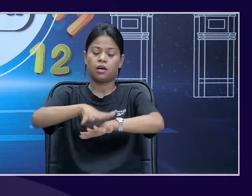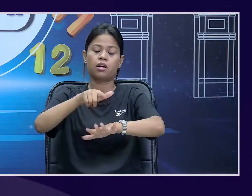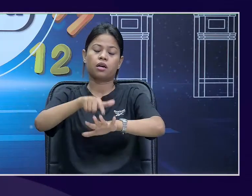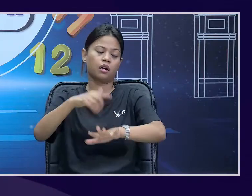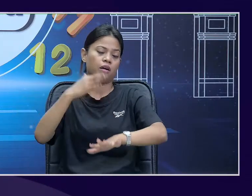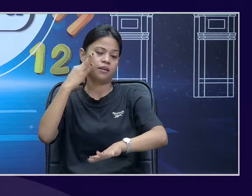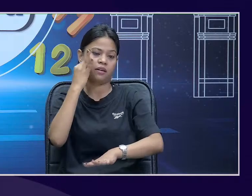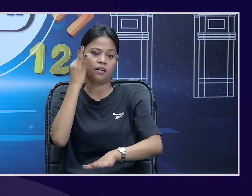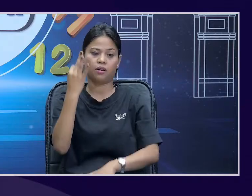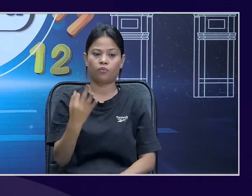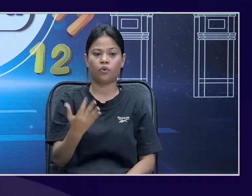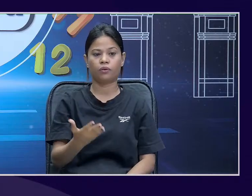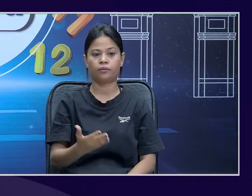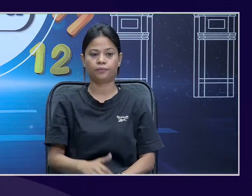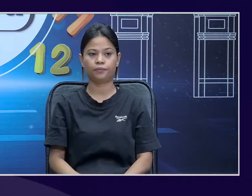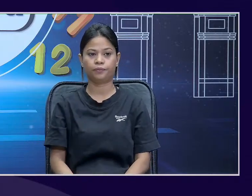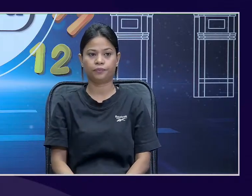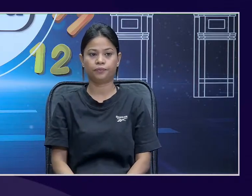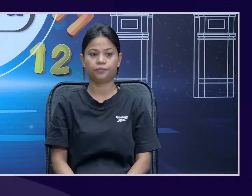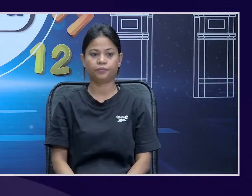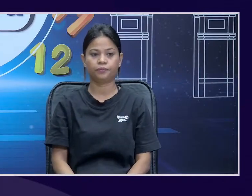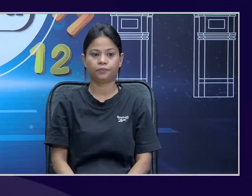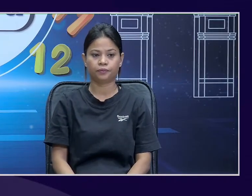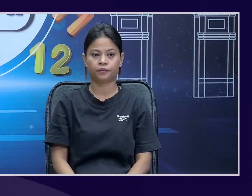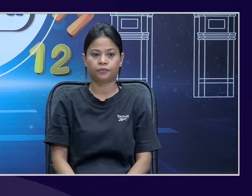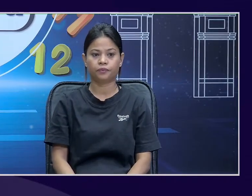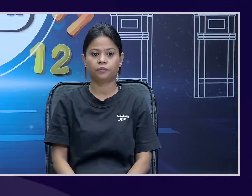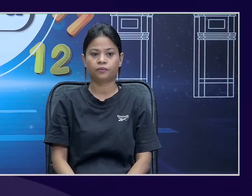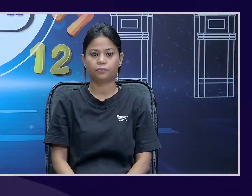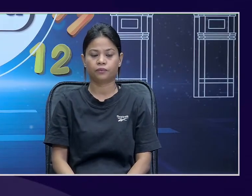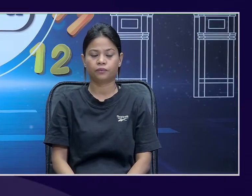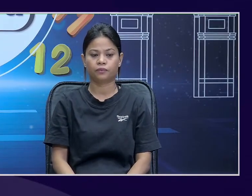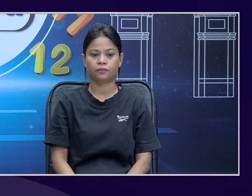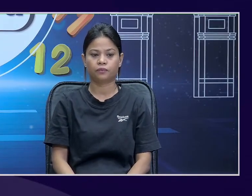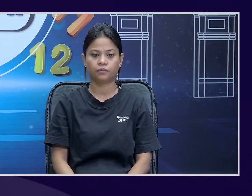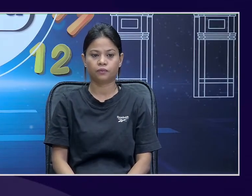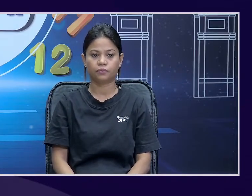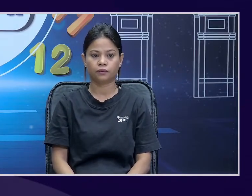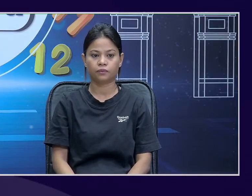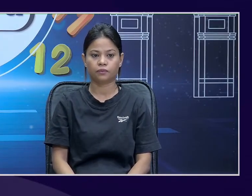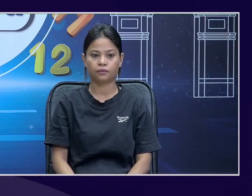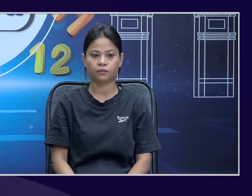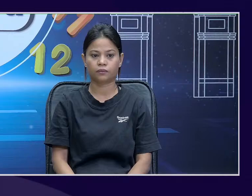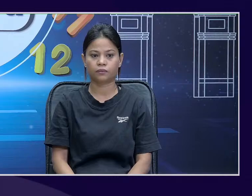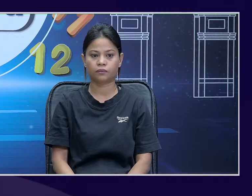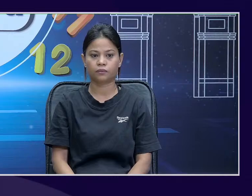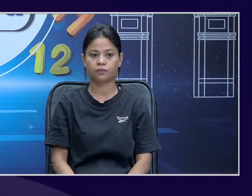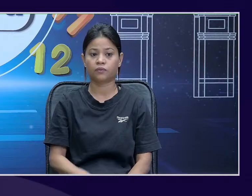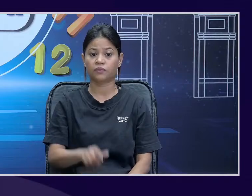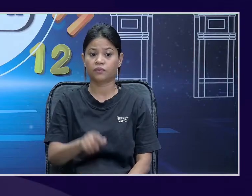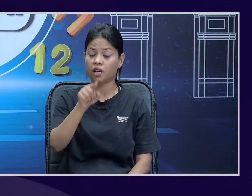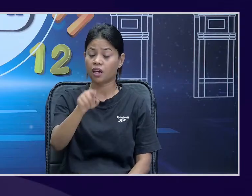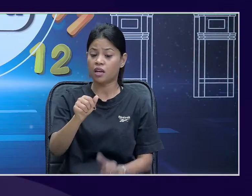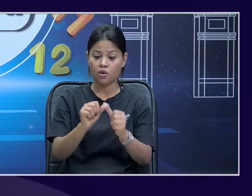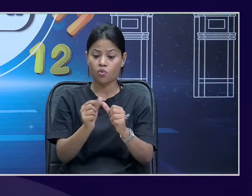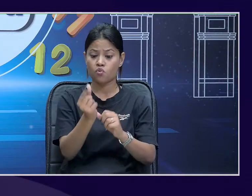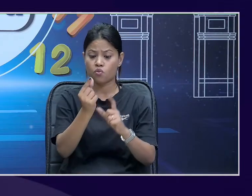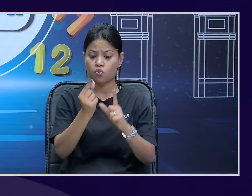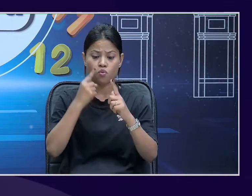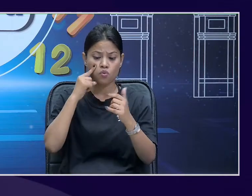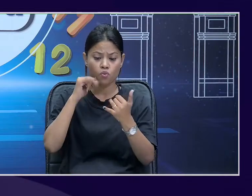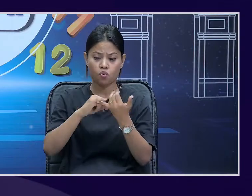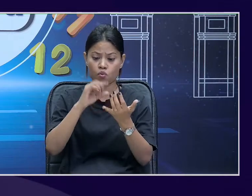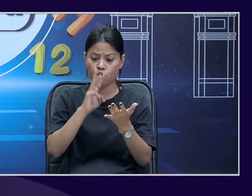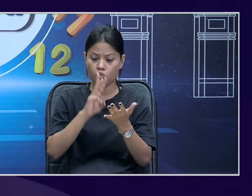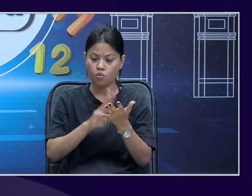Okay. So, here for them we have to use a lot. But one of their greatest strengths is they are